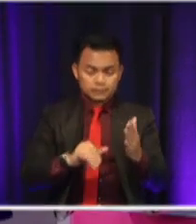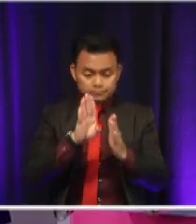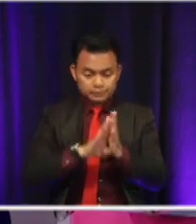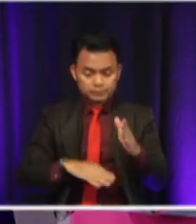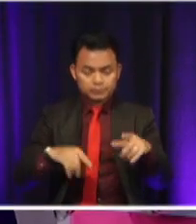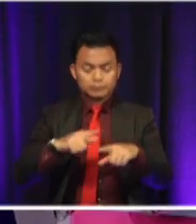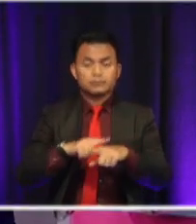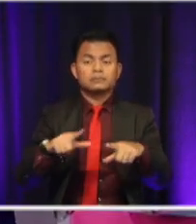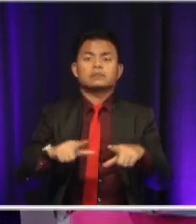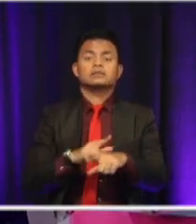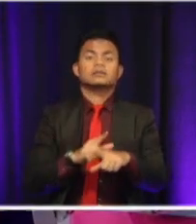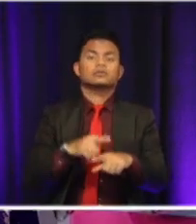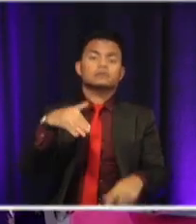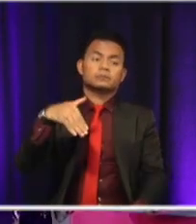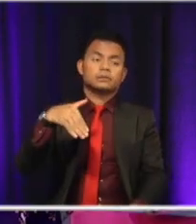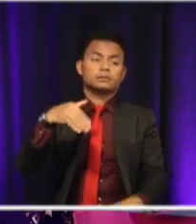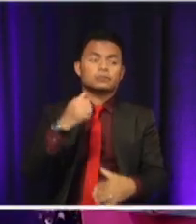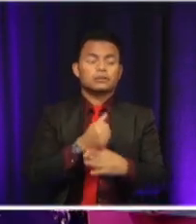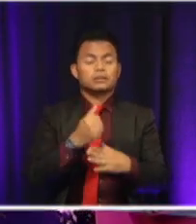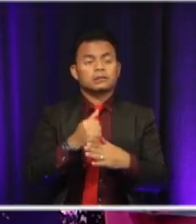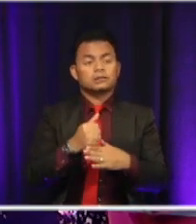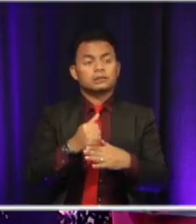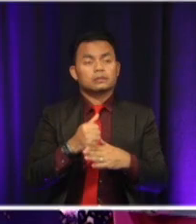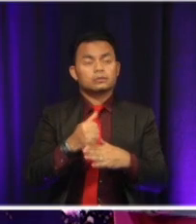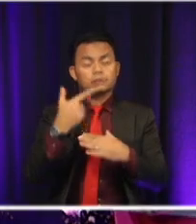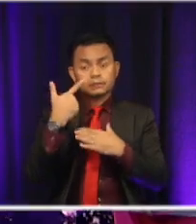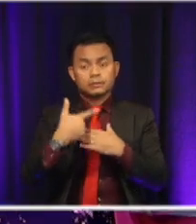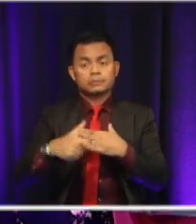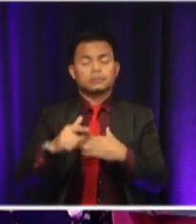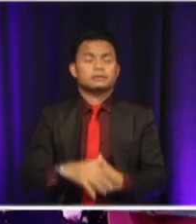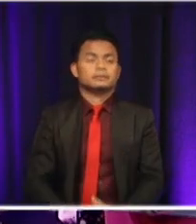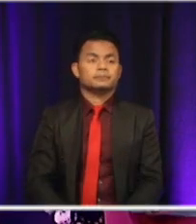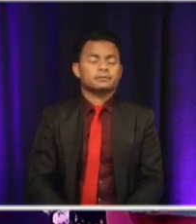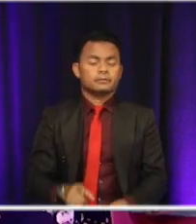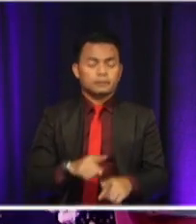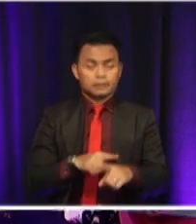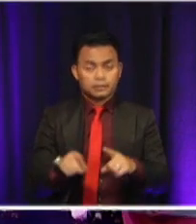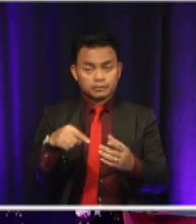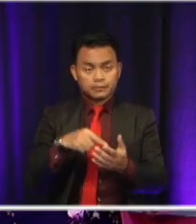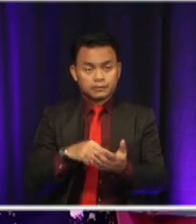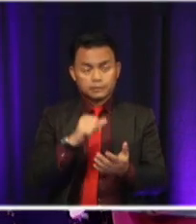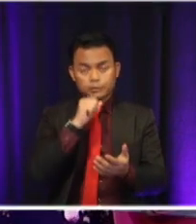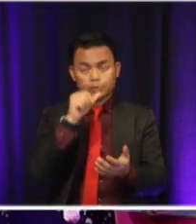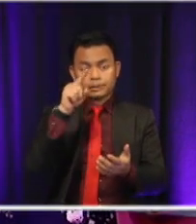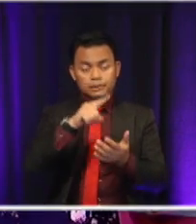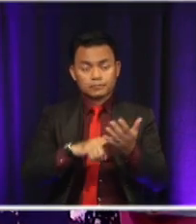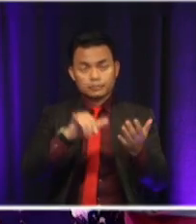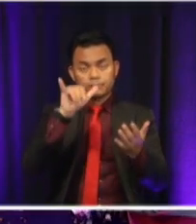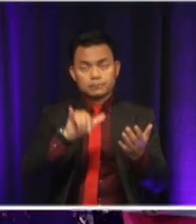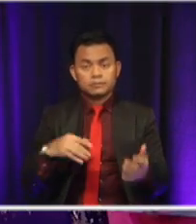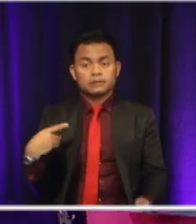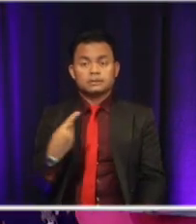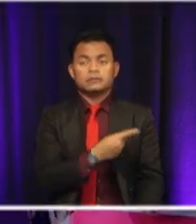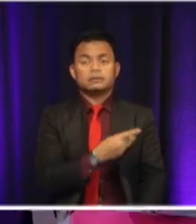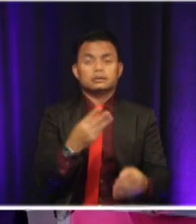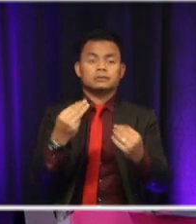the passage. So I always have to tell them, but that's not what the task requires of you. For